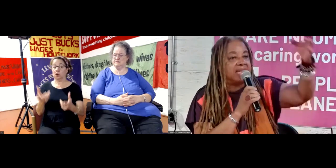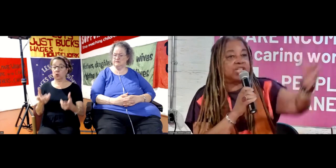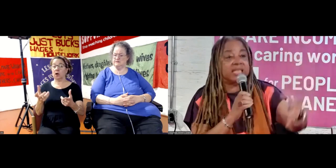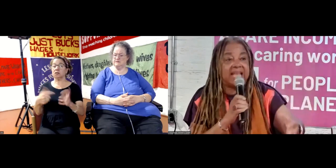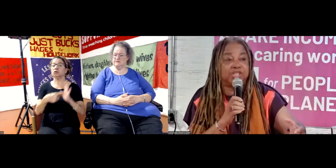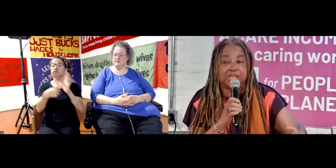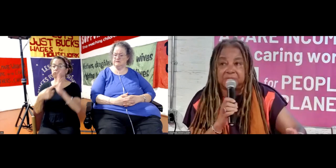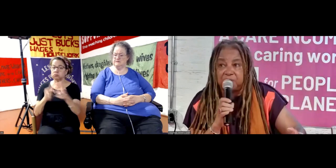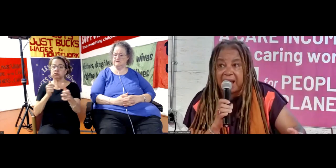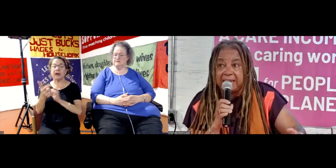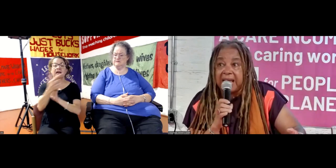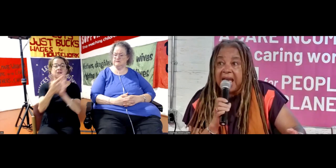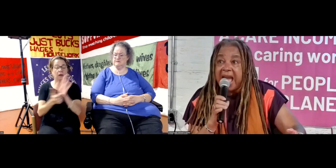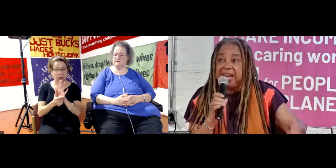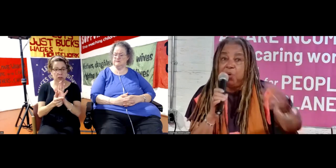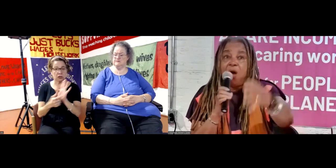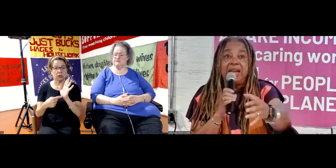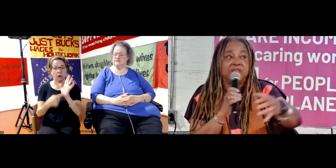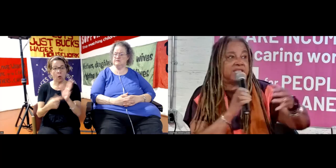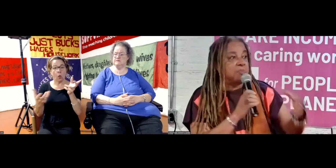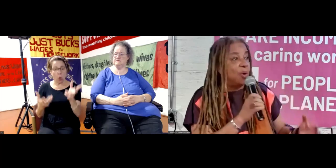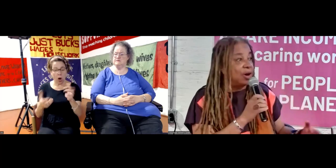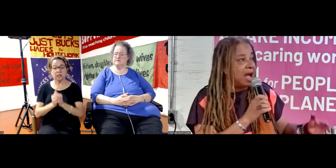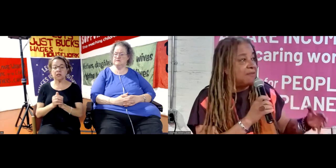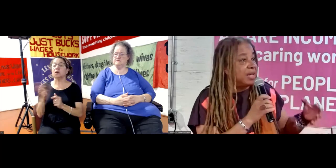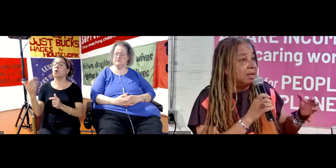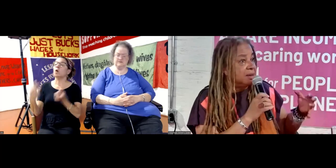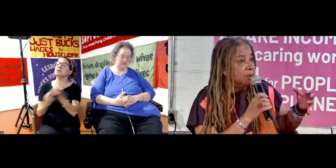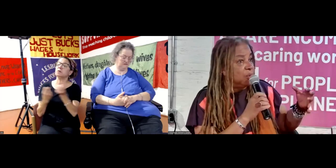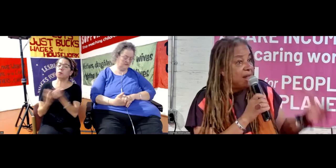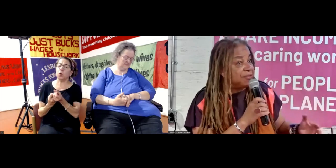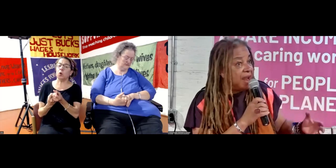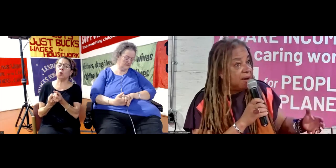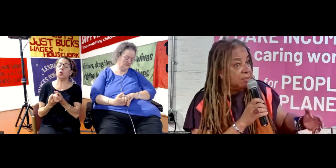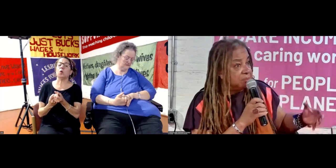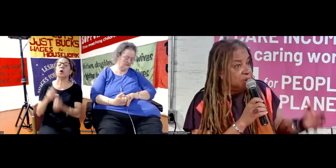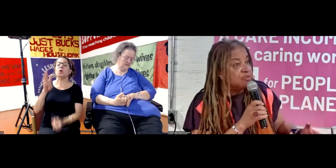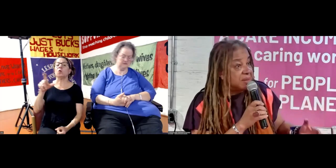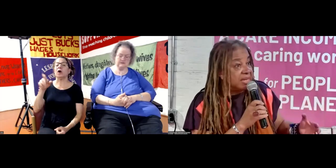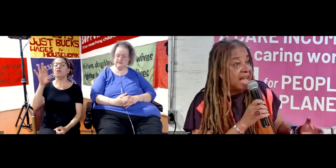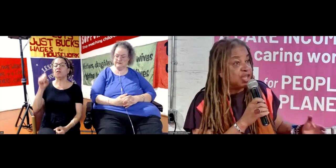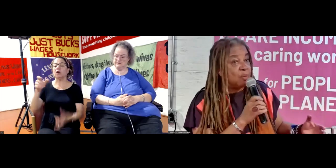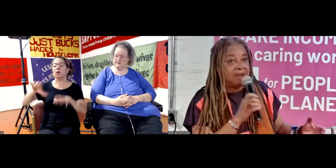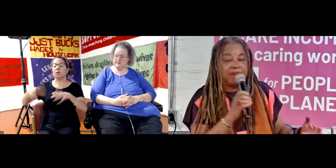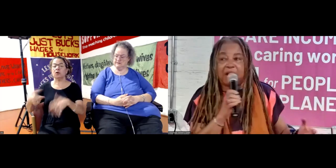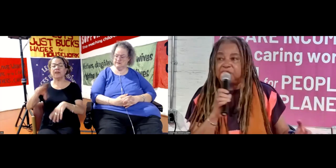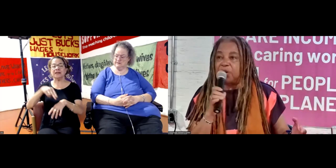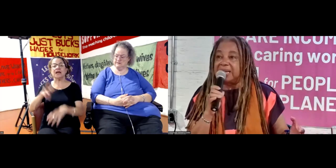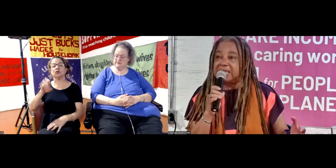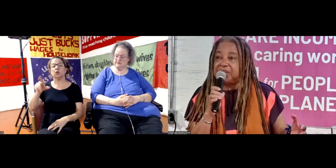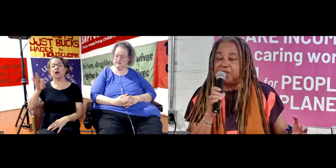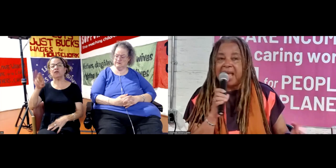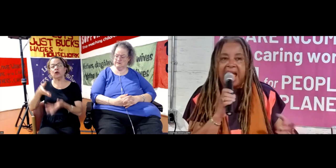some legislation, right? And he wanted the support of the welfare movement, the National Welfare